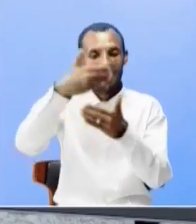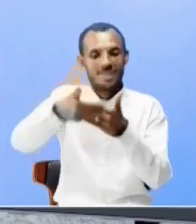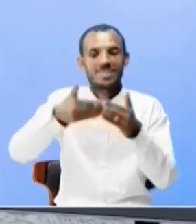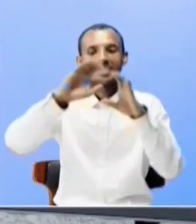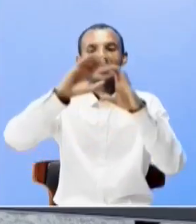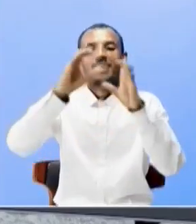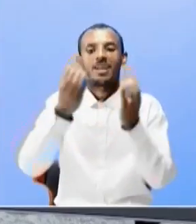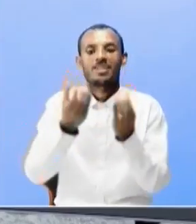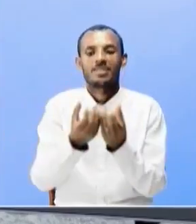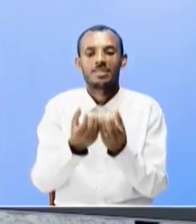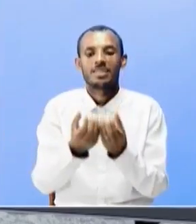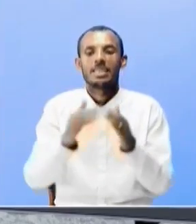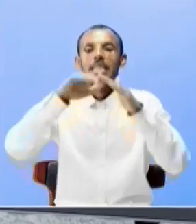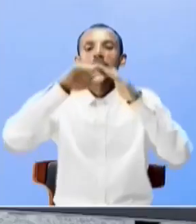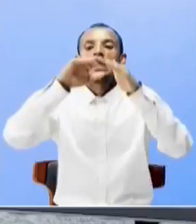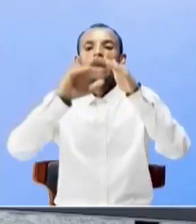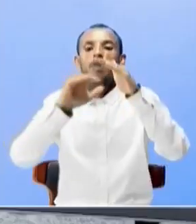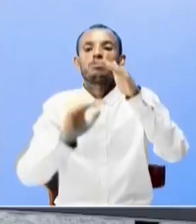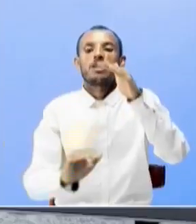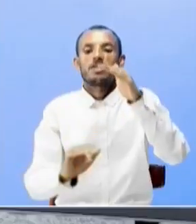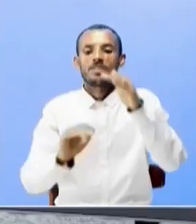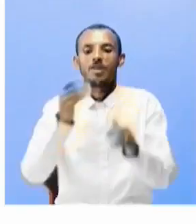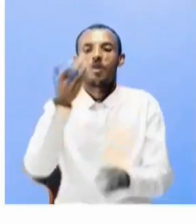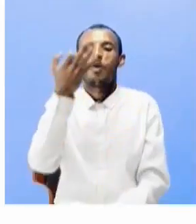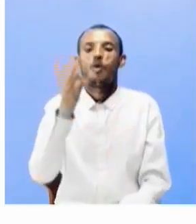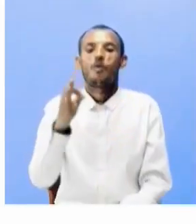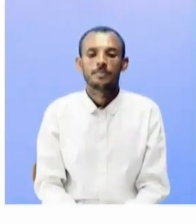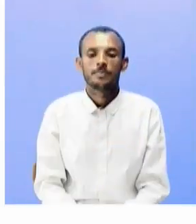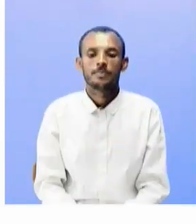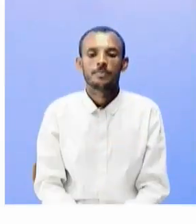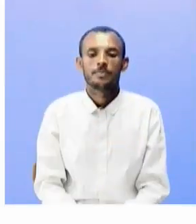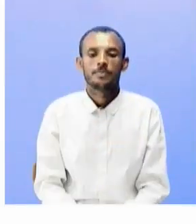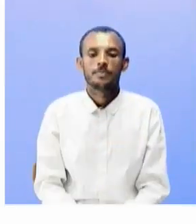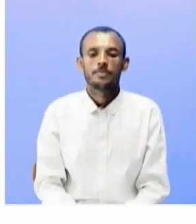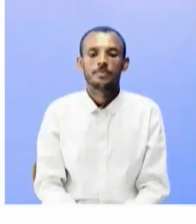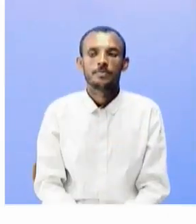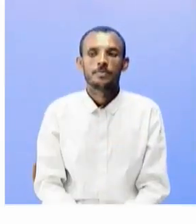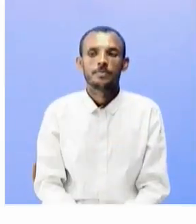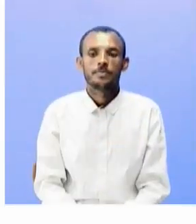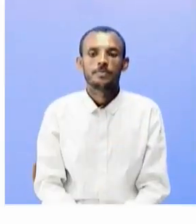section, subtraction of integers.